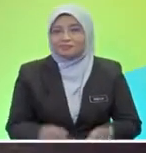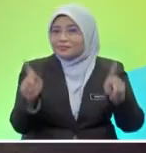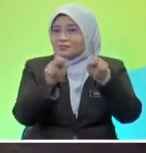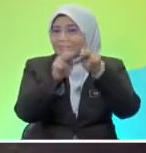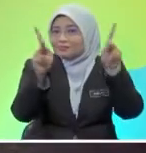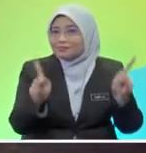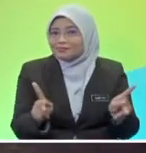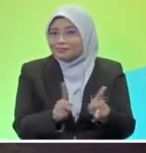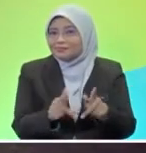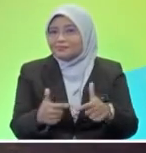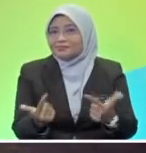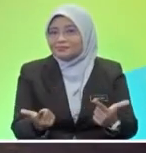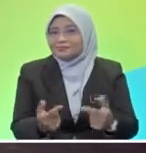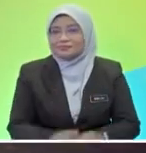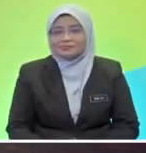here.